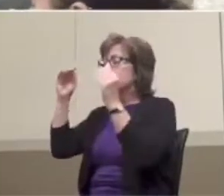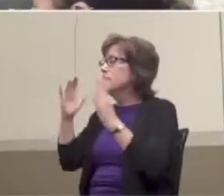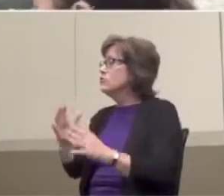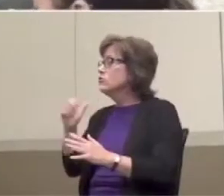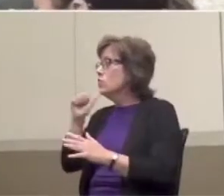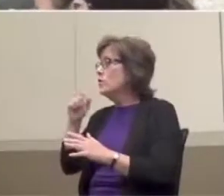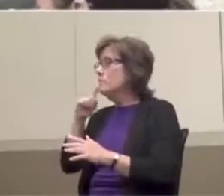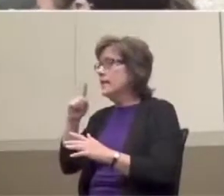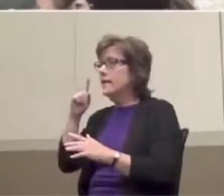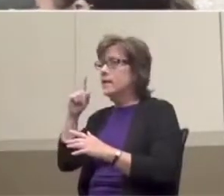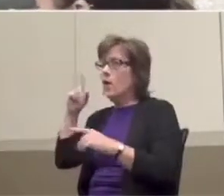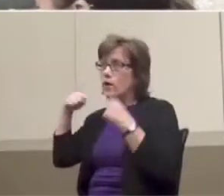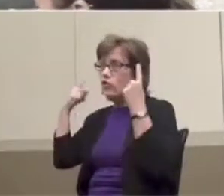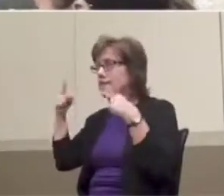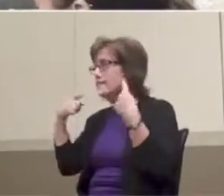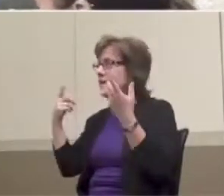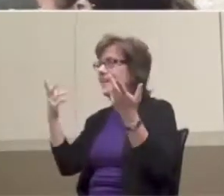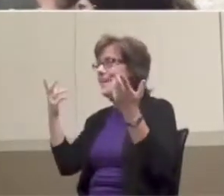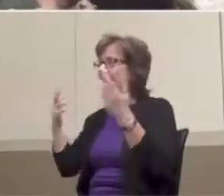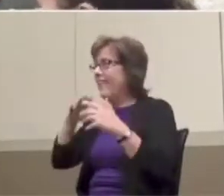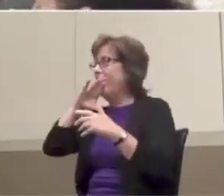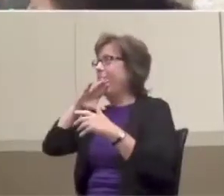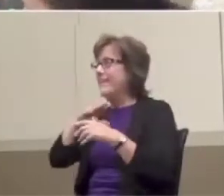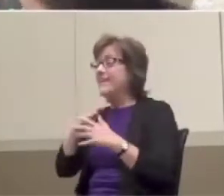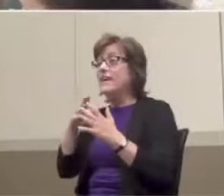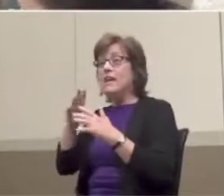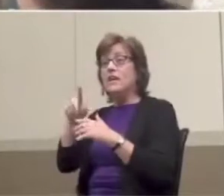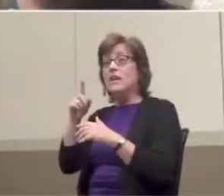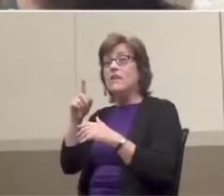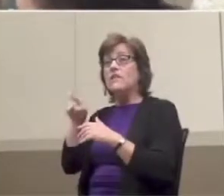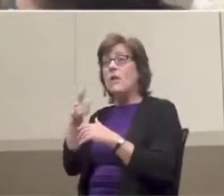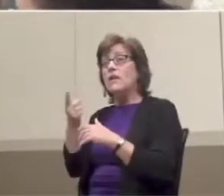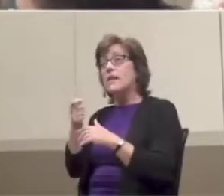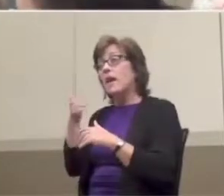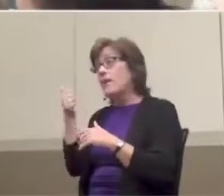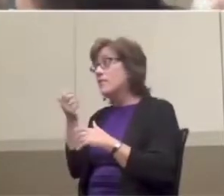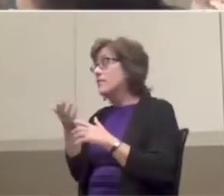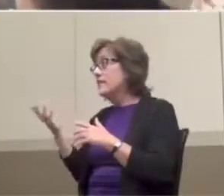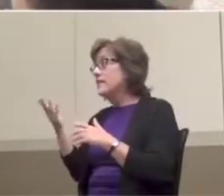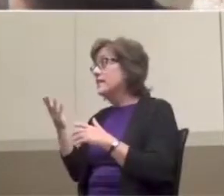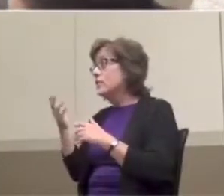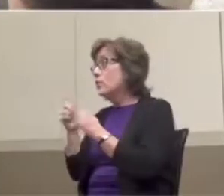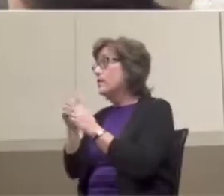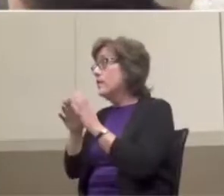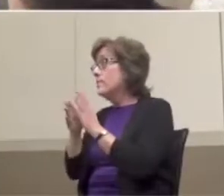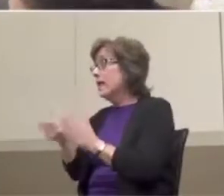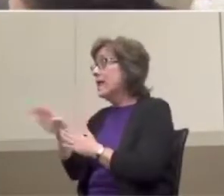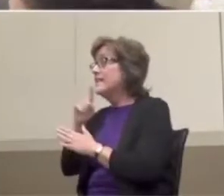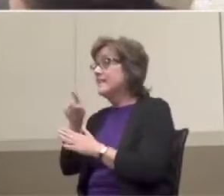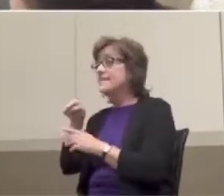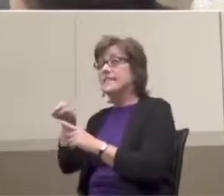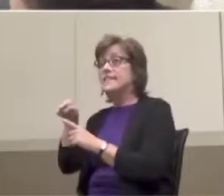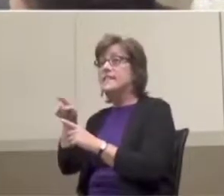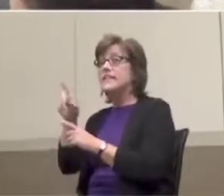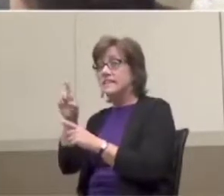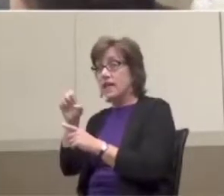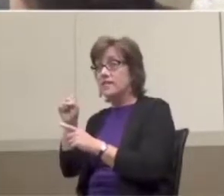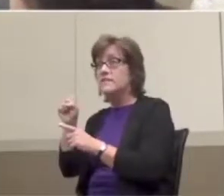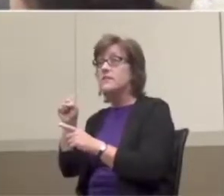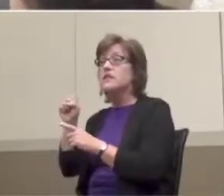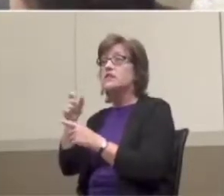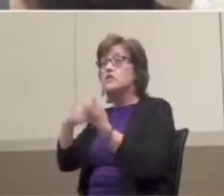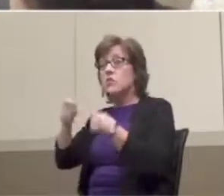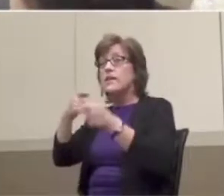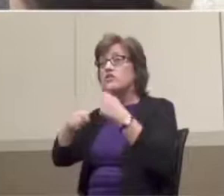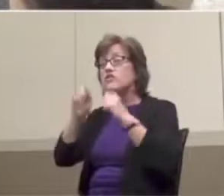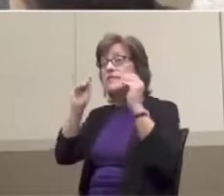crazy. And then I think when we come up with a plan, the only other thing would be is that he does switch teachers and go out to the nature of it, so he